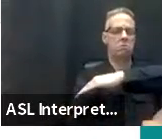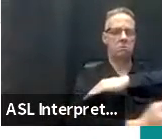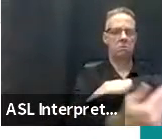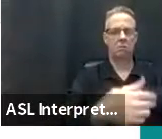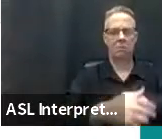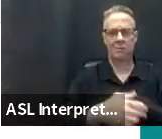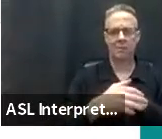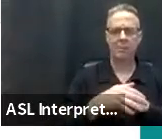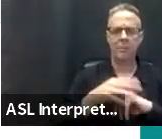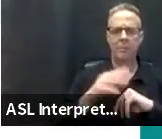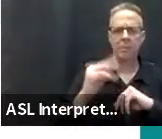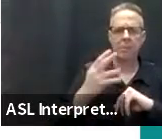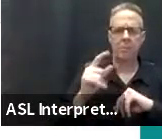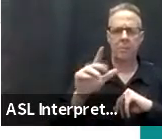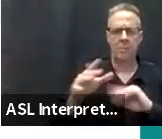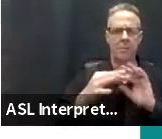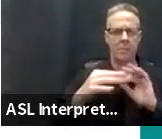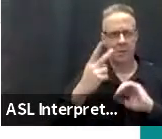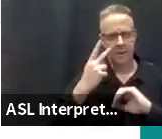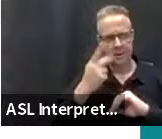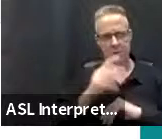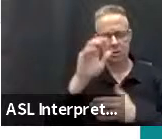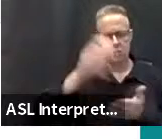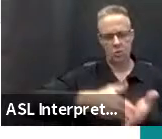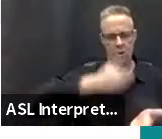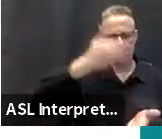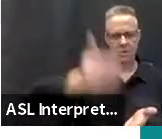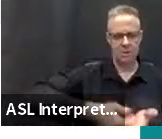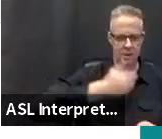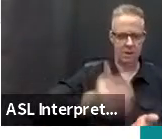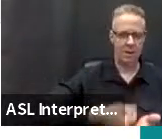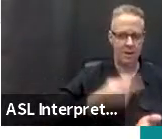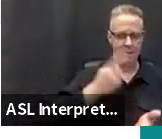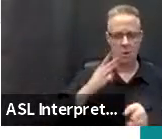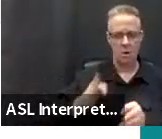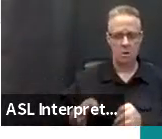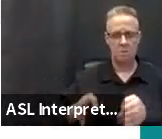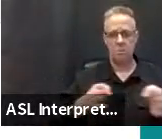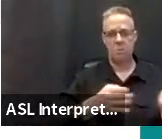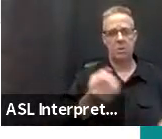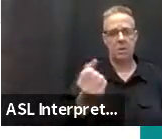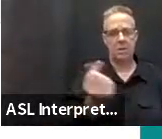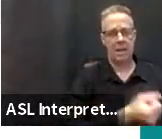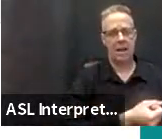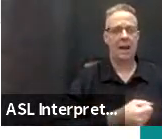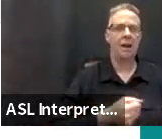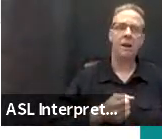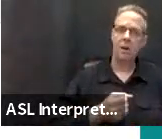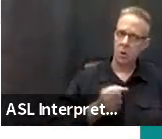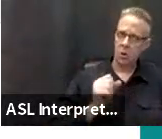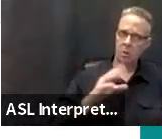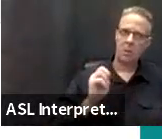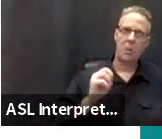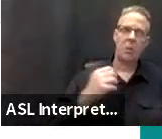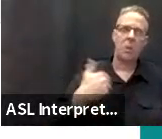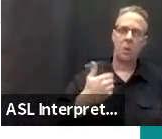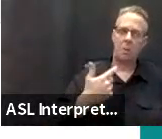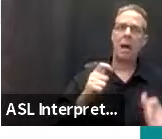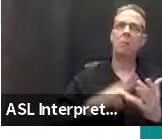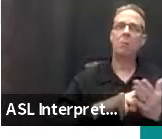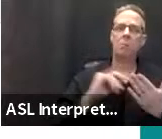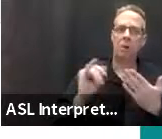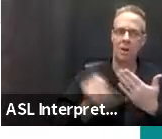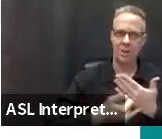then you saw Michael's comment saying the dredging involved in migrating the shipping lane south might be a project rivaling the interstate bridge